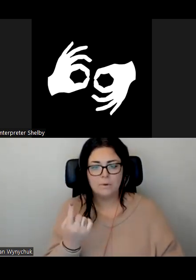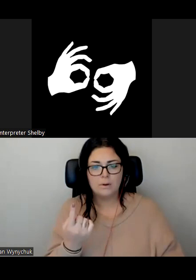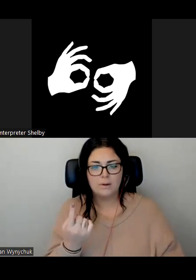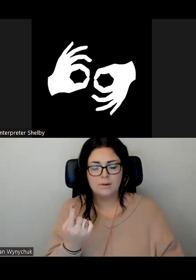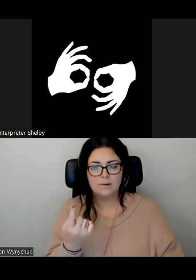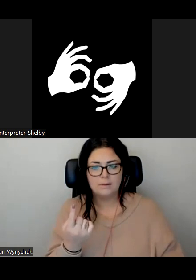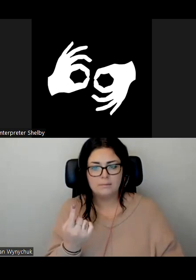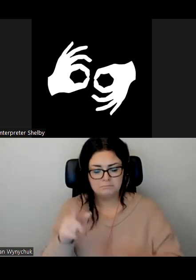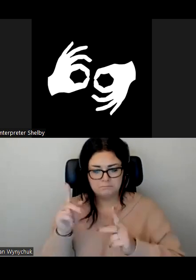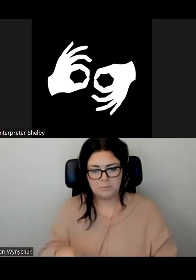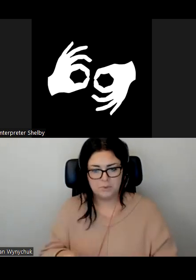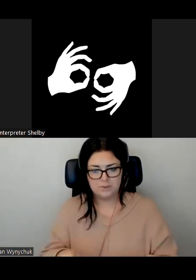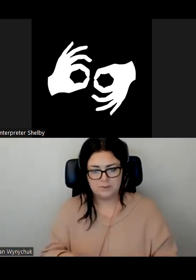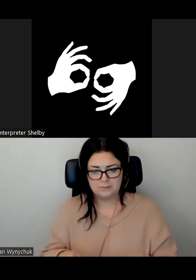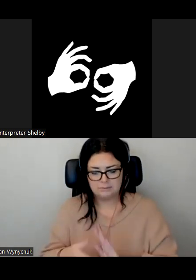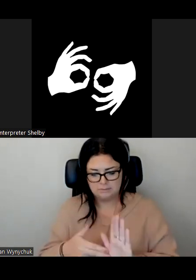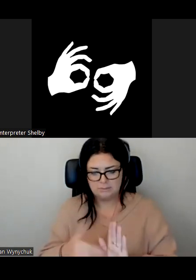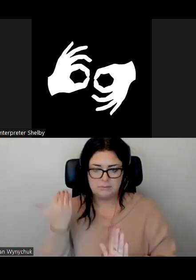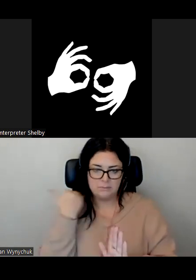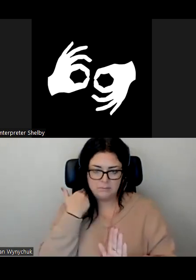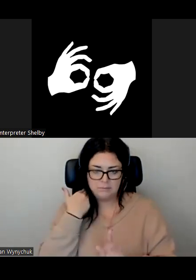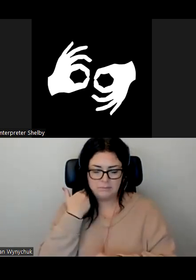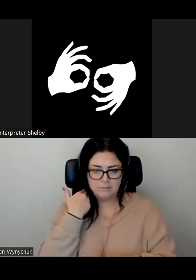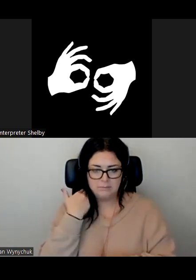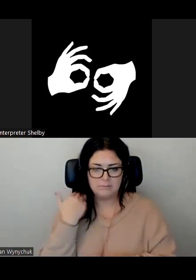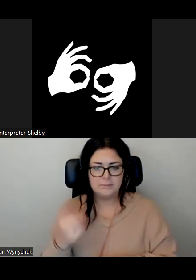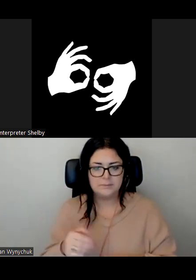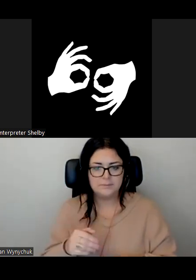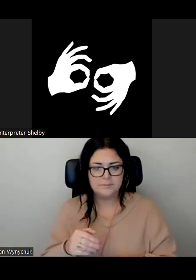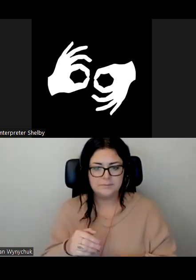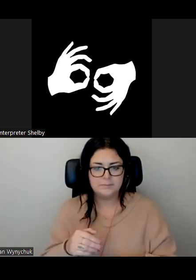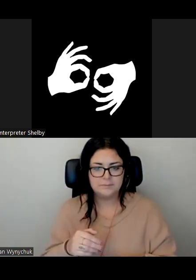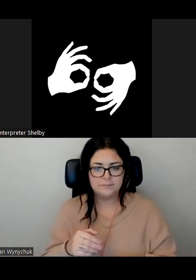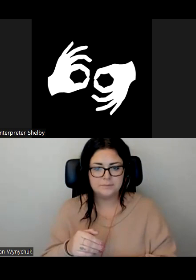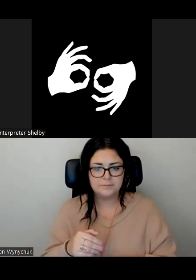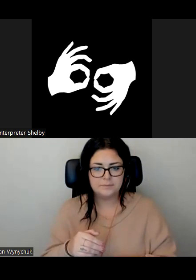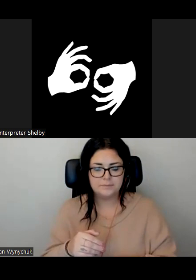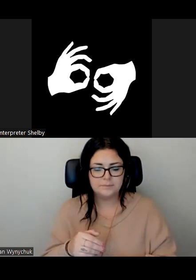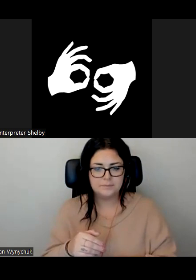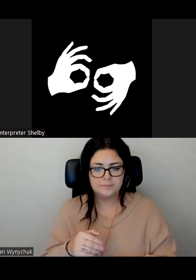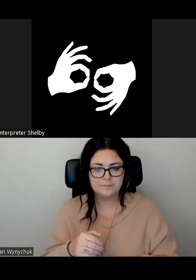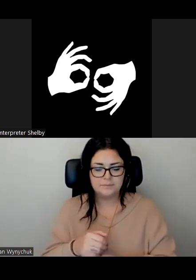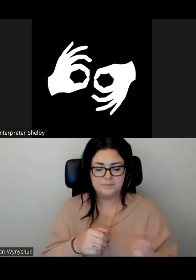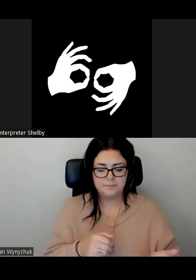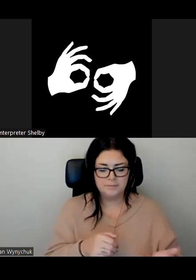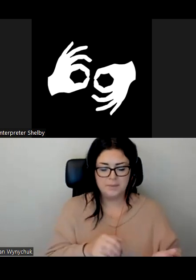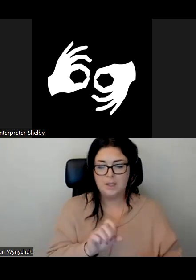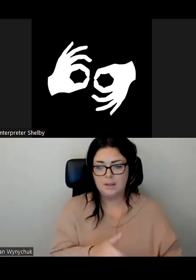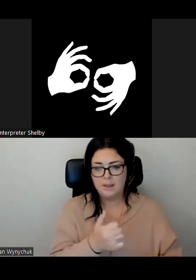declares bankruptcy, or is assigned into bankruptcy, the ownership of the other